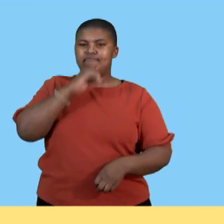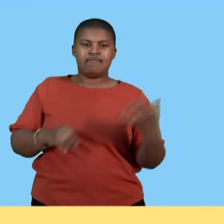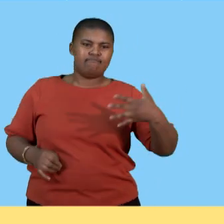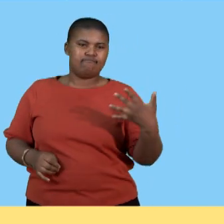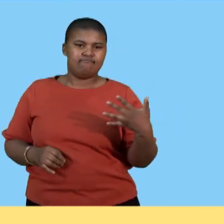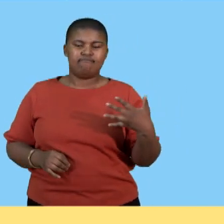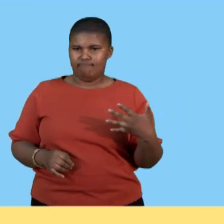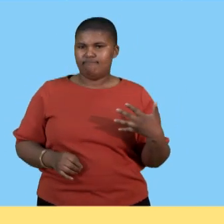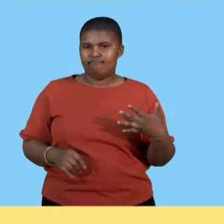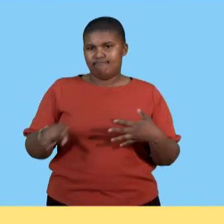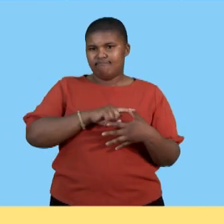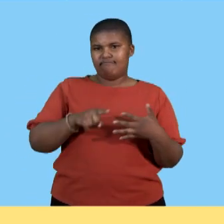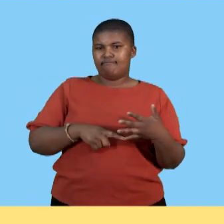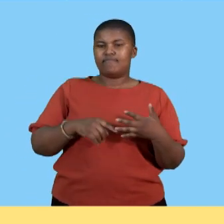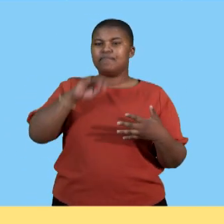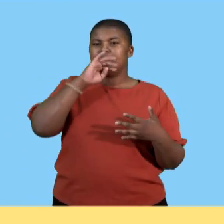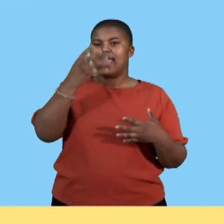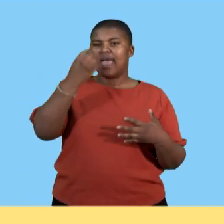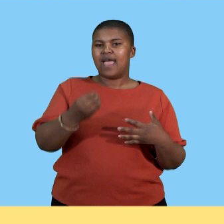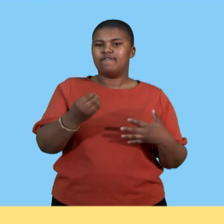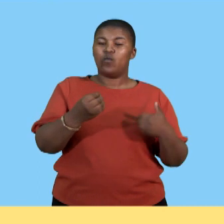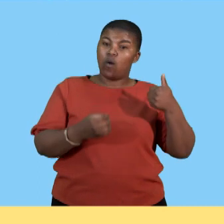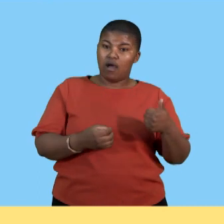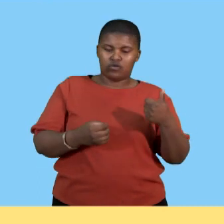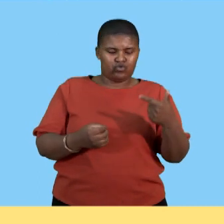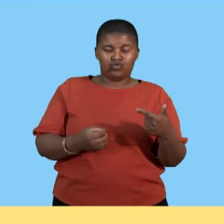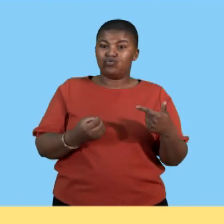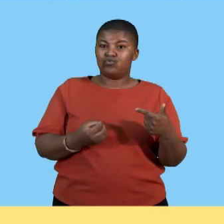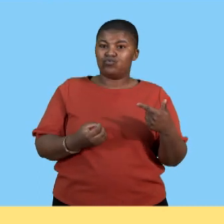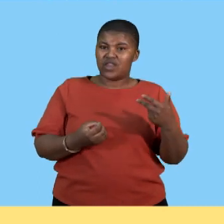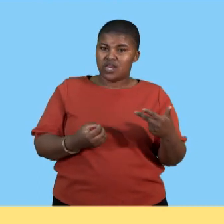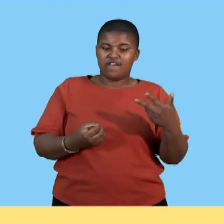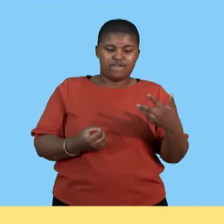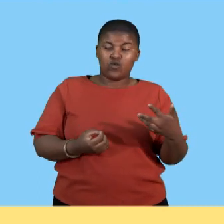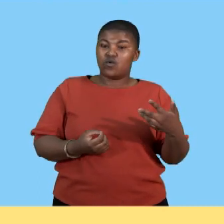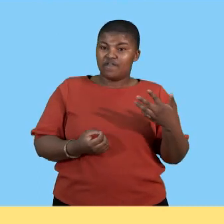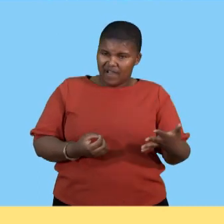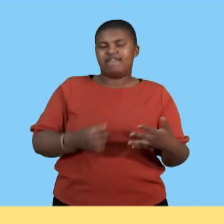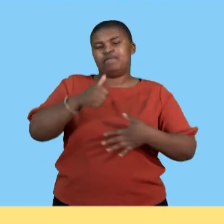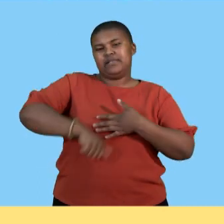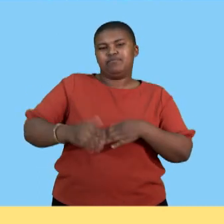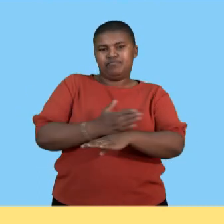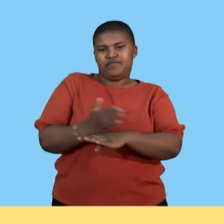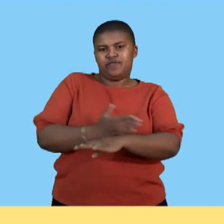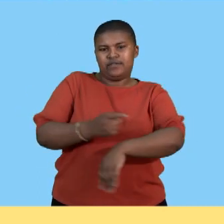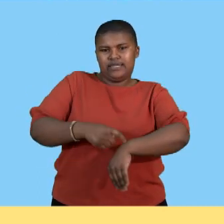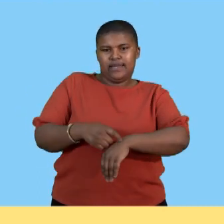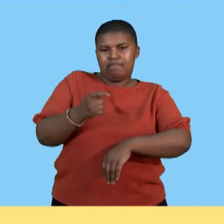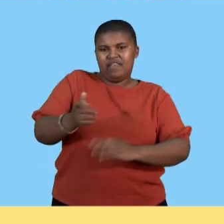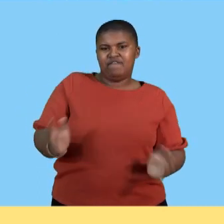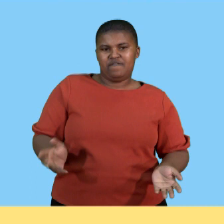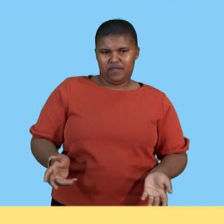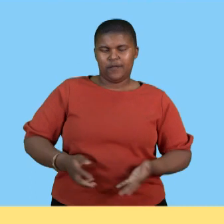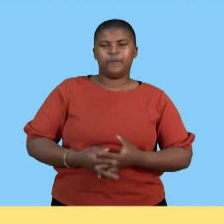is this July. So therefore, we have 1, 2, 3, 4, 5 months. So we have